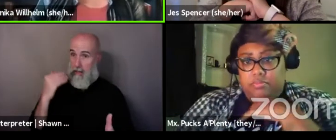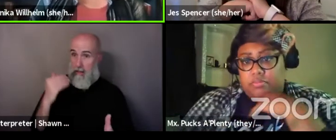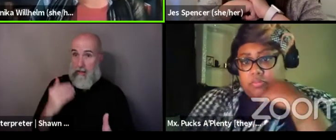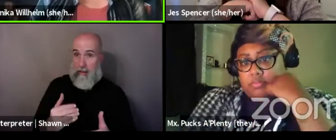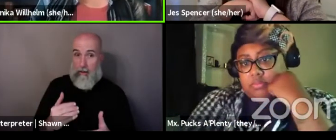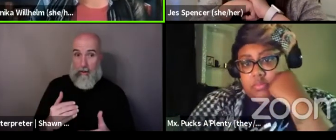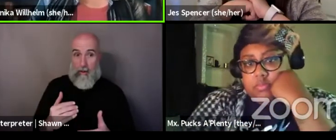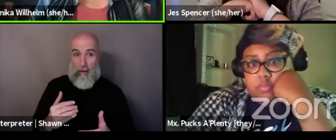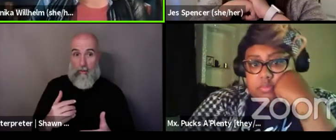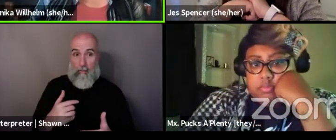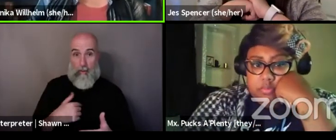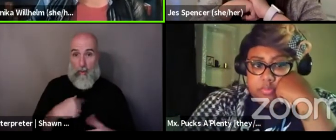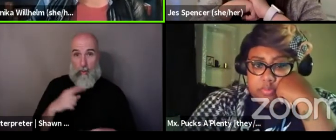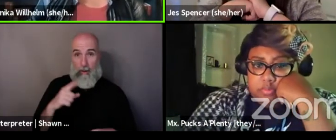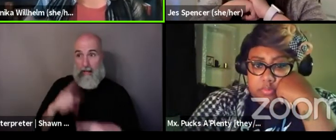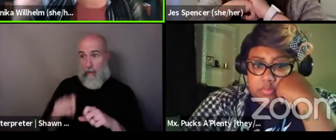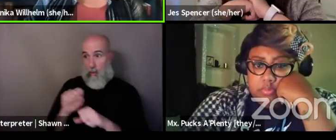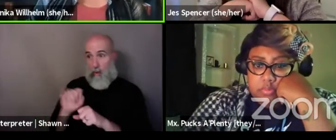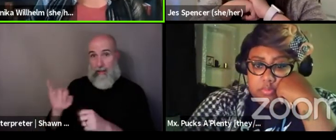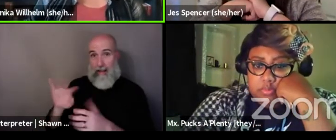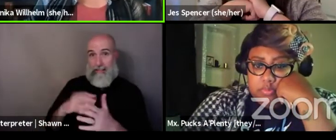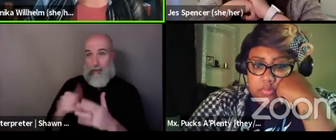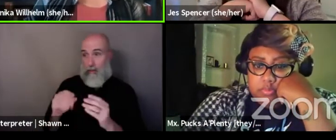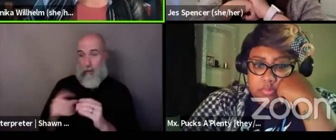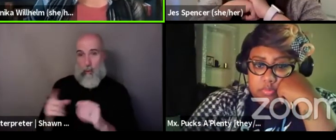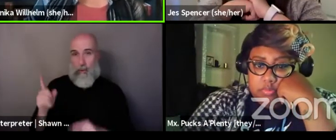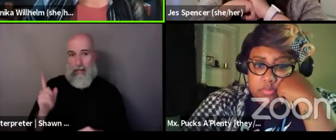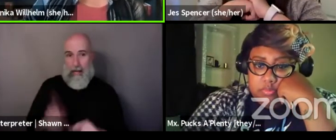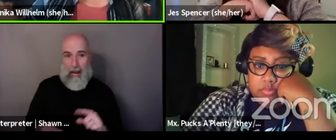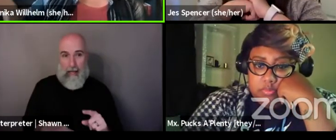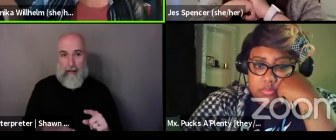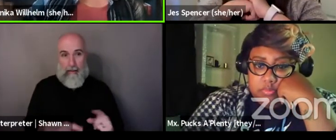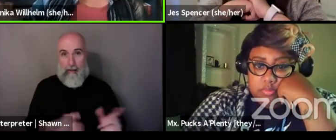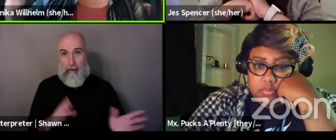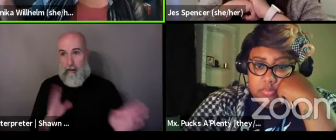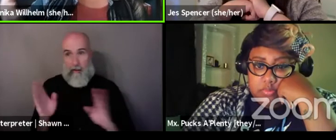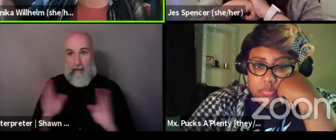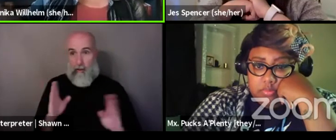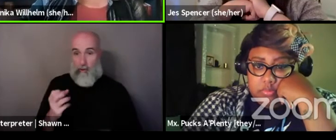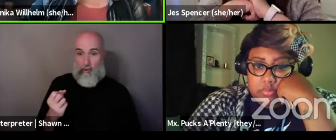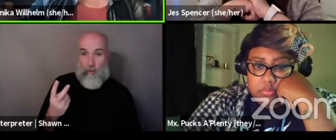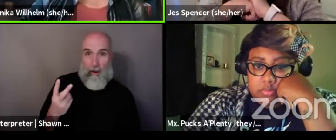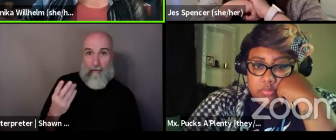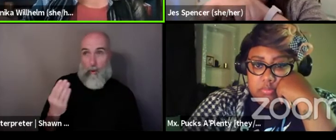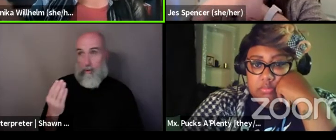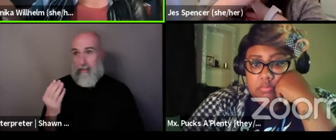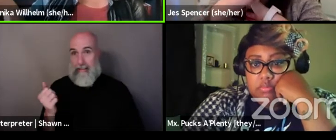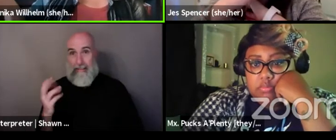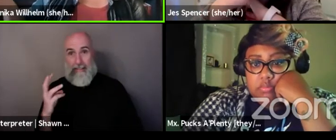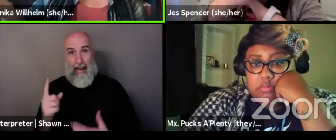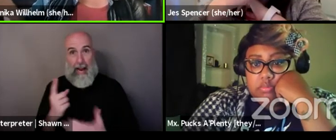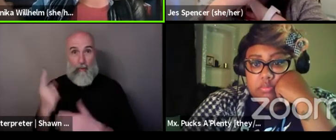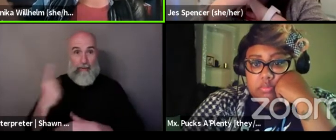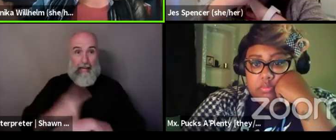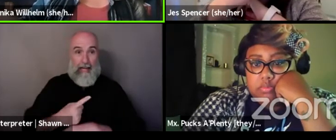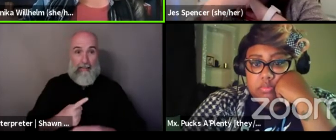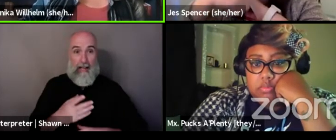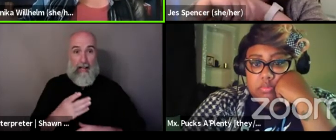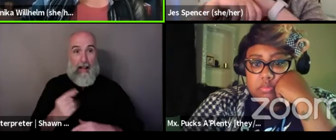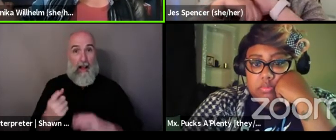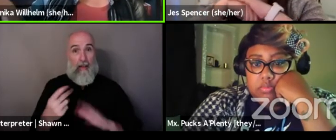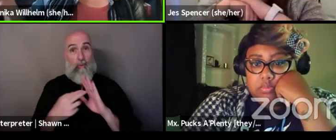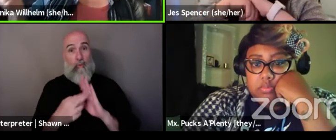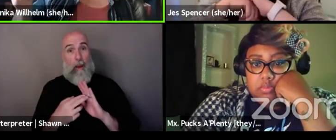you can't be working a stagehand schedule anymore. You can't be working these, you know, 12, 14, 16 hour days. And the rep was able